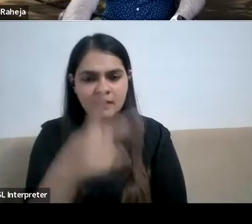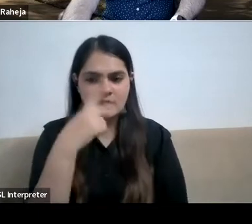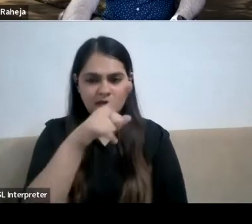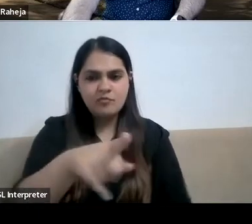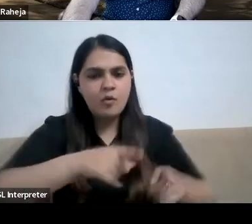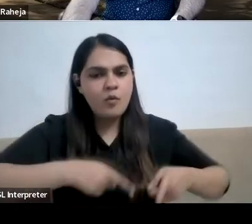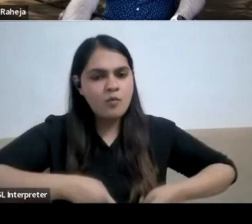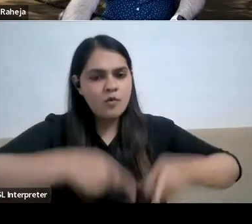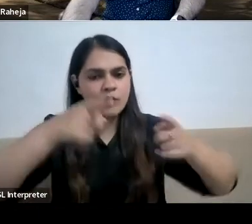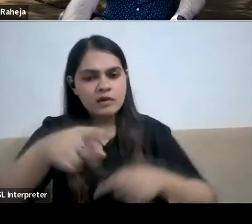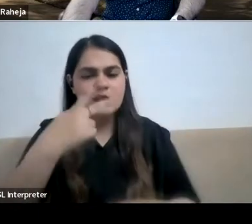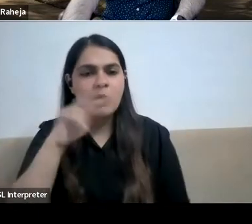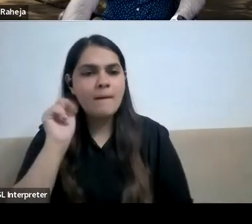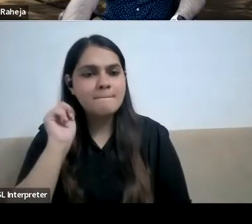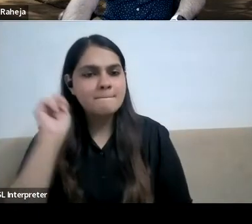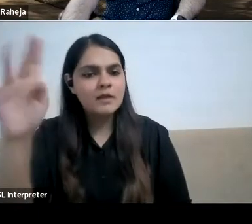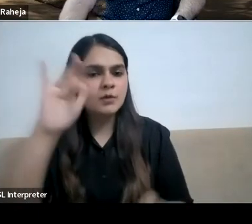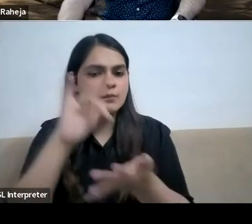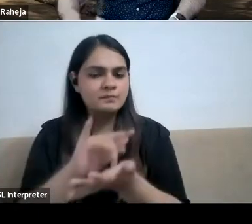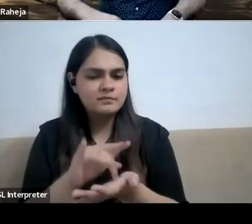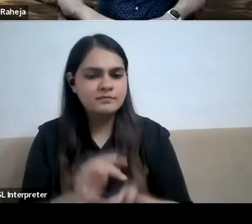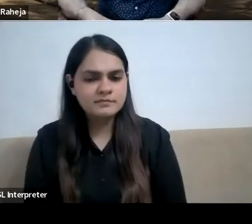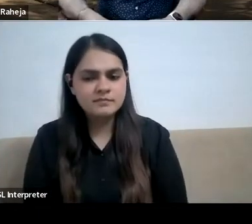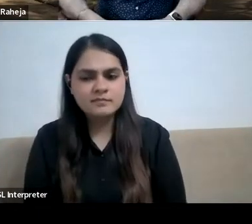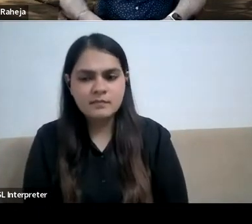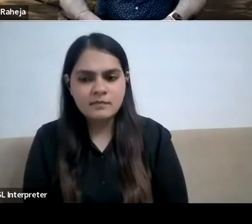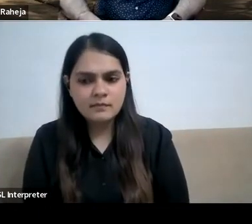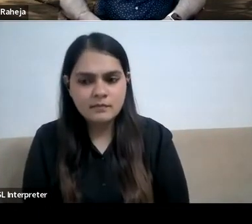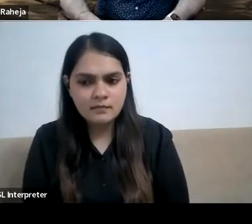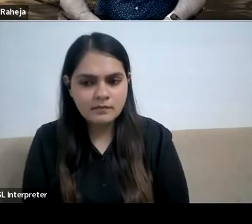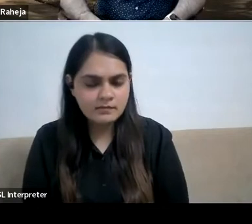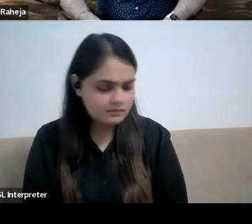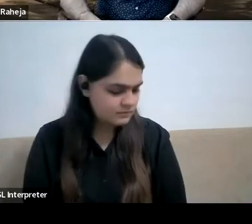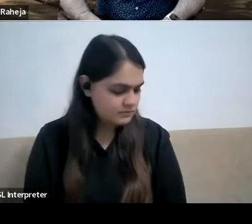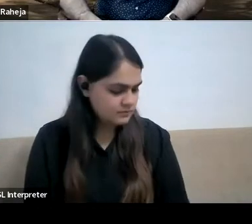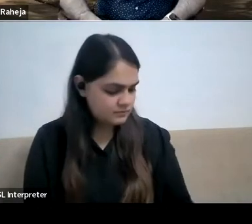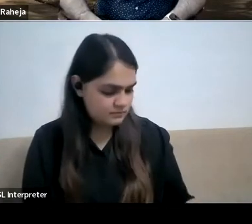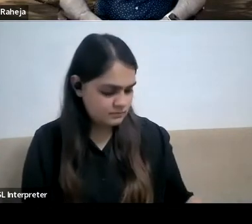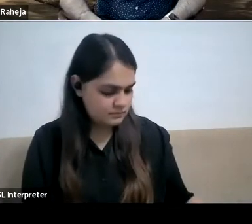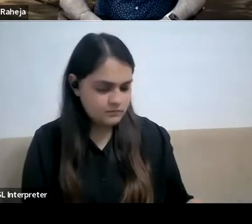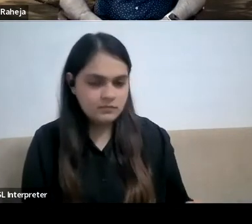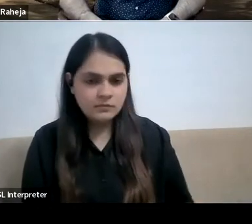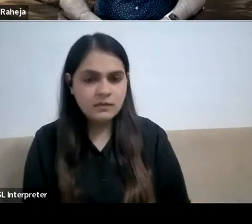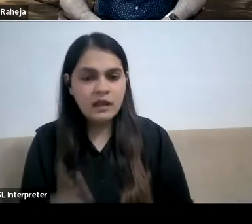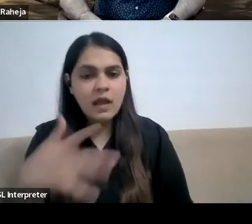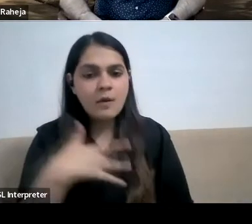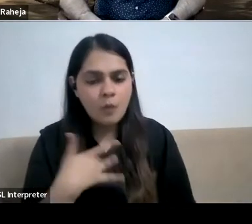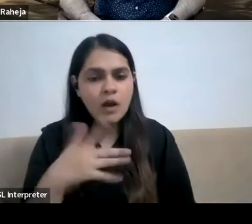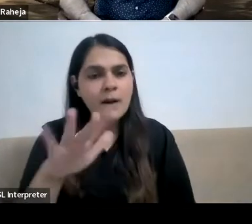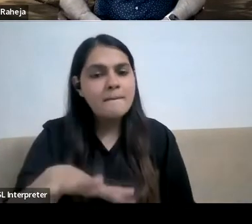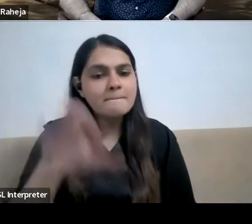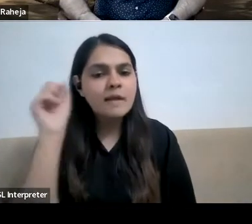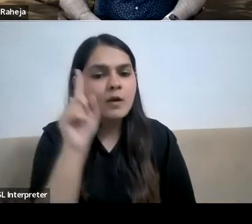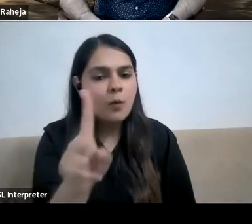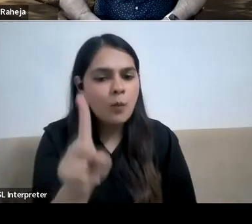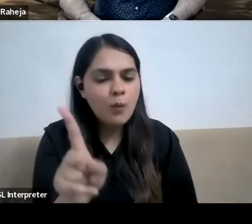is the metro station. And all we're trying to do is just pick this one